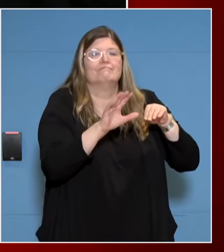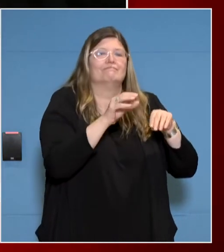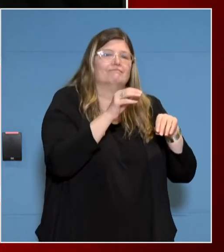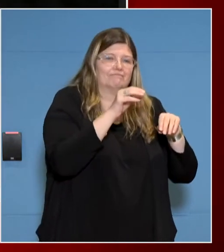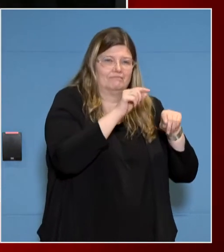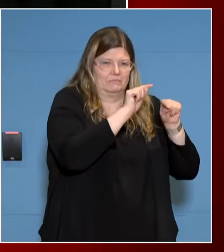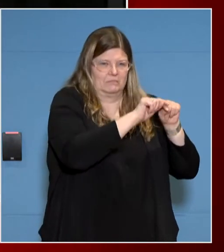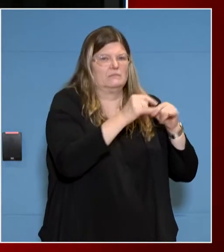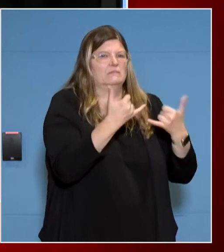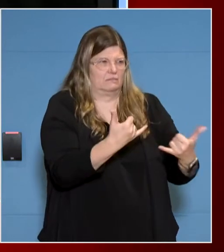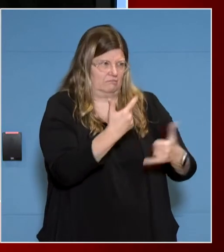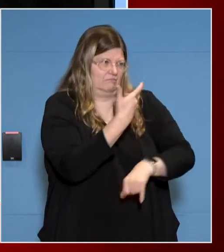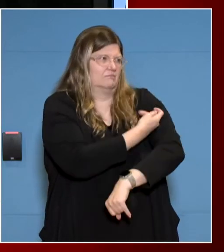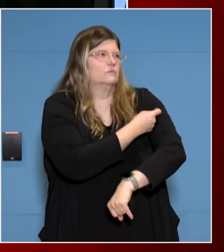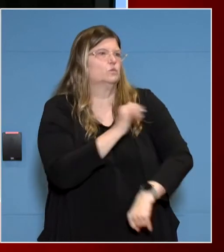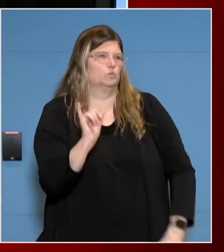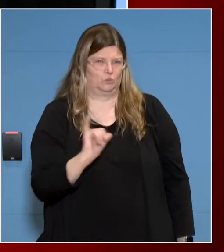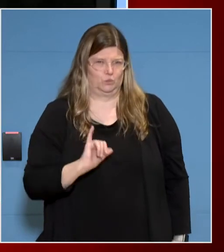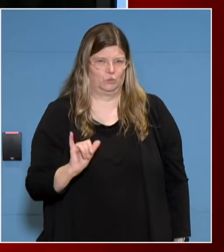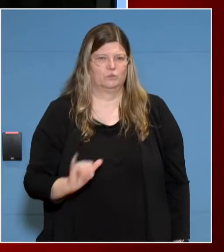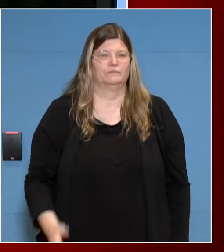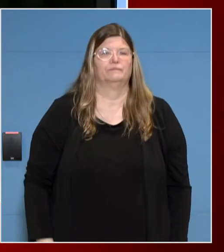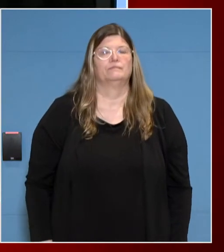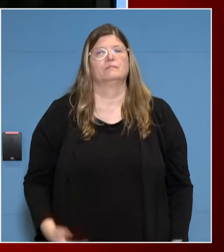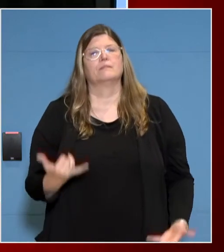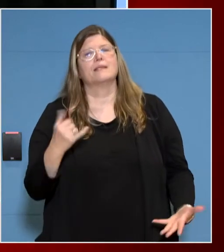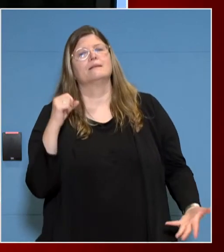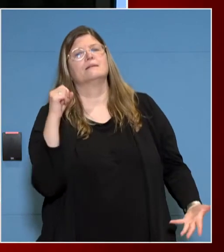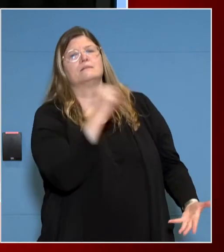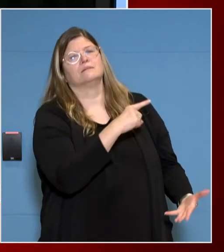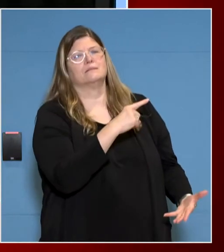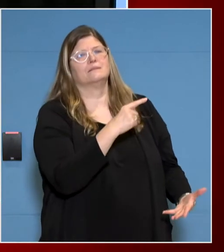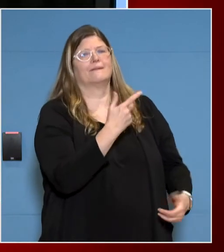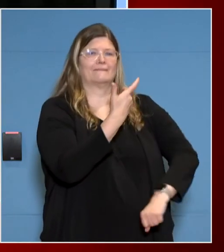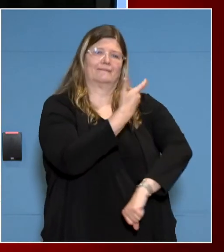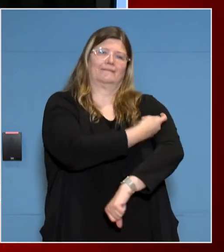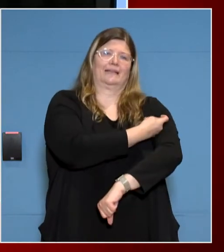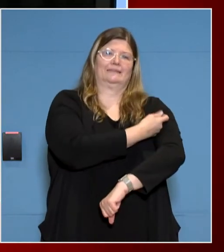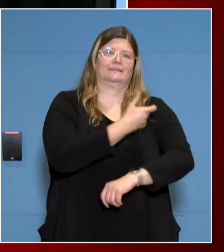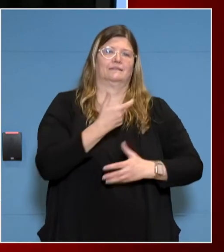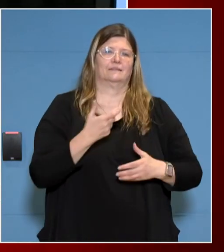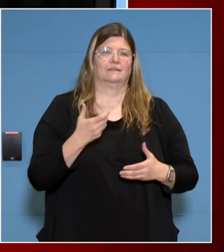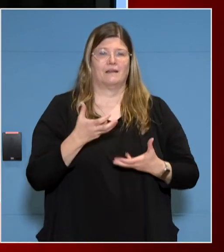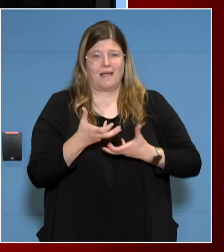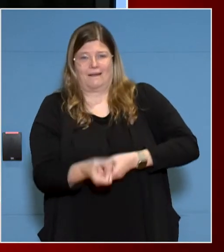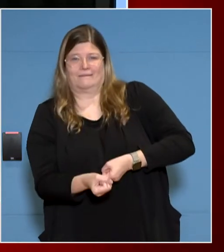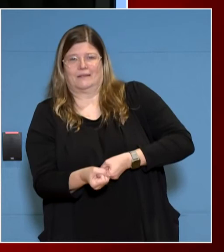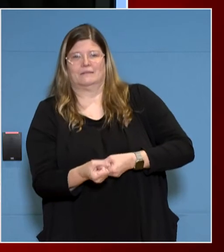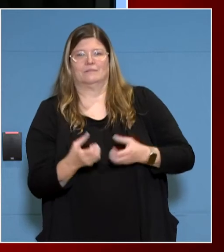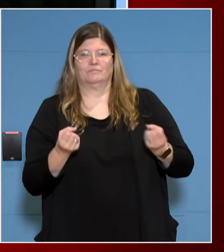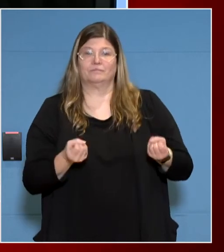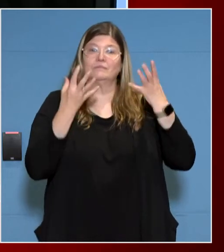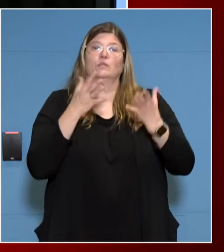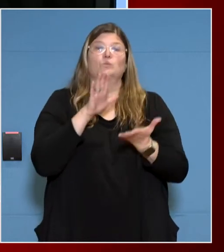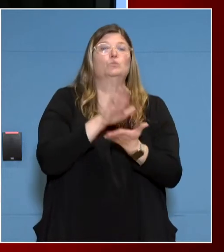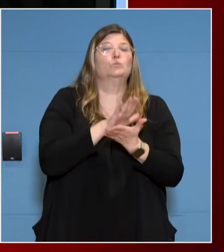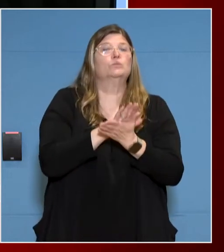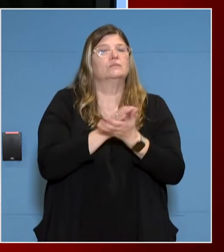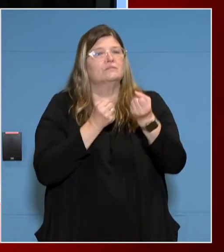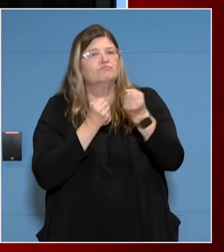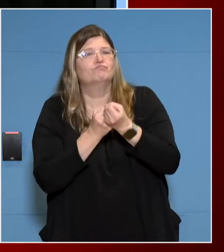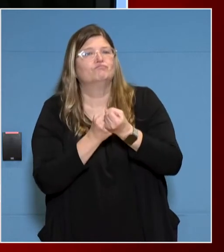Yes. Speaking of vaccine confidence, do you have a sense of how many school support staff and teachers feel confident the vaccine